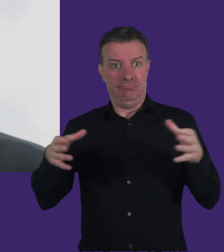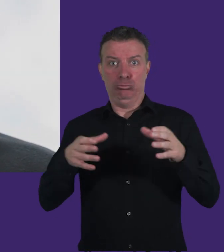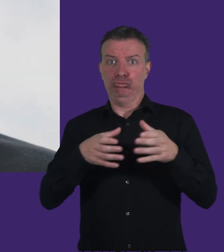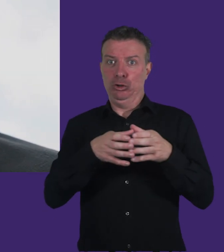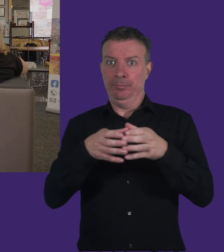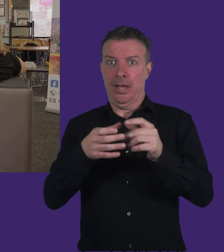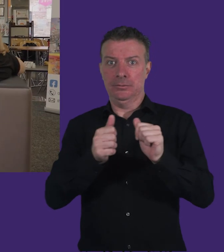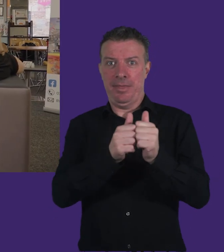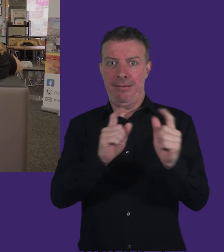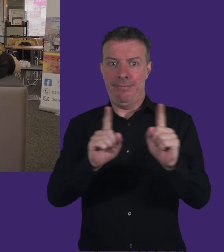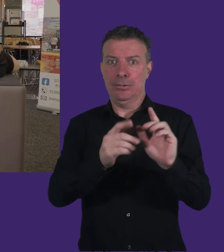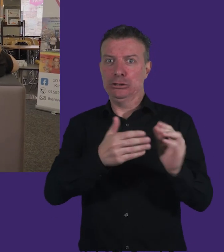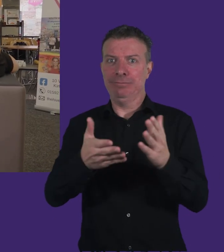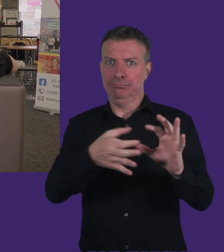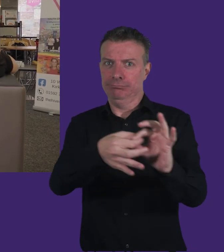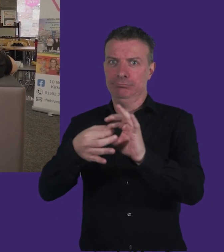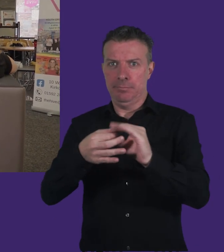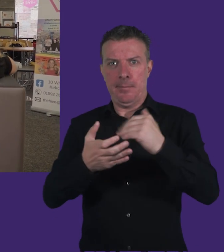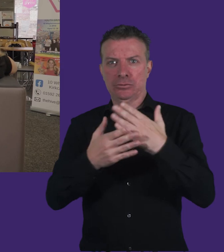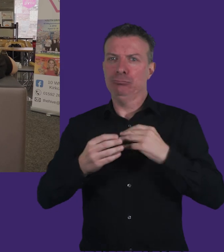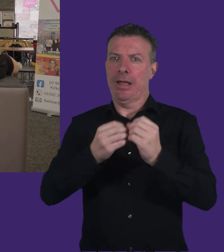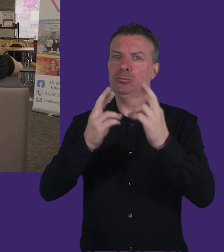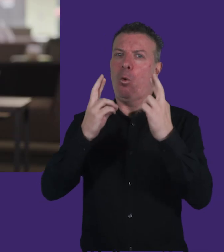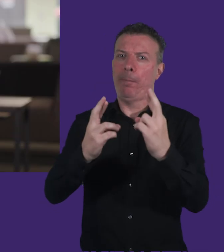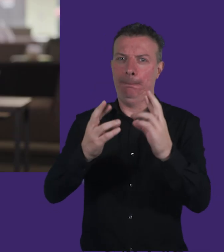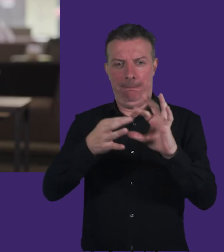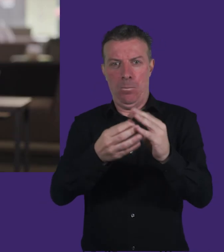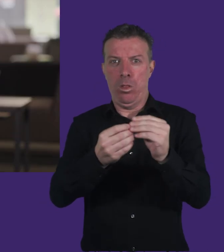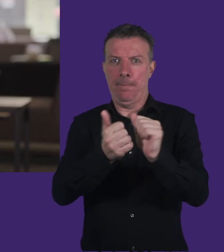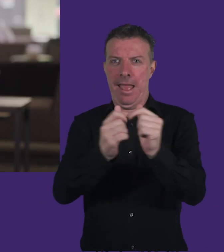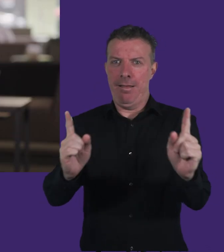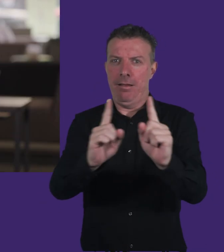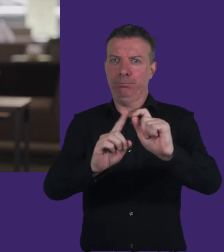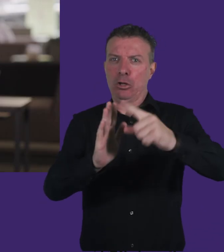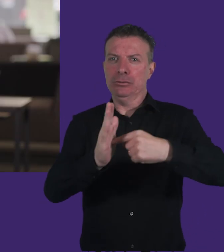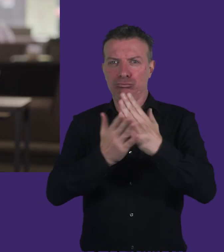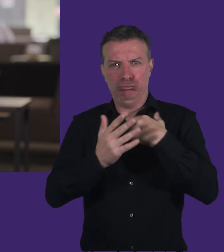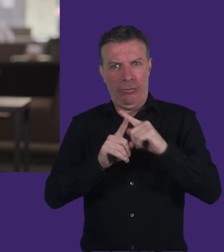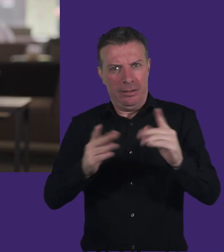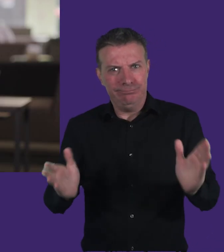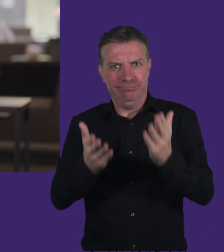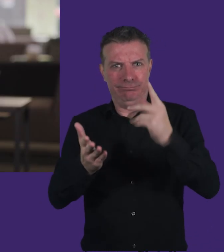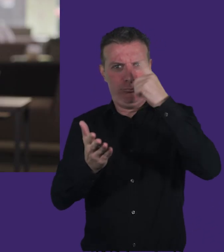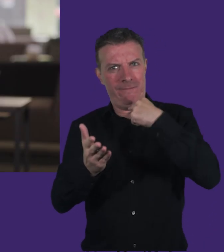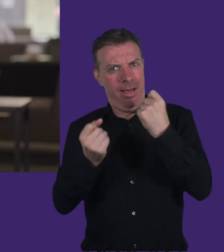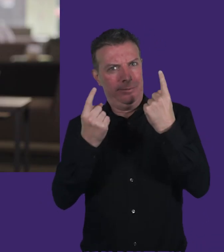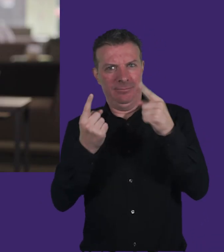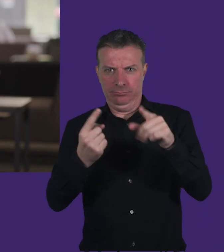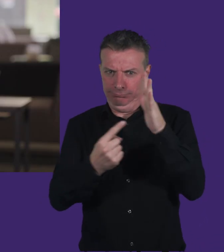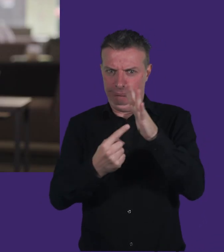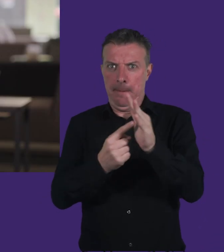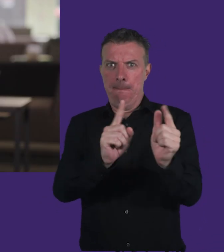We've brought groups and peer support services together today because as part of our Creating Hope with Peer Support project, we're really trying to raise the